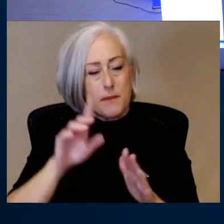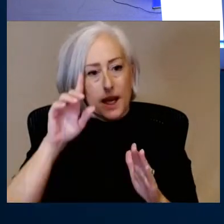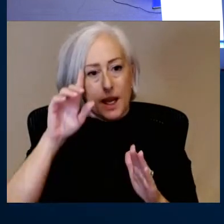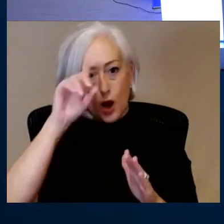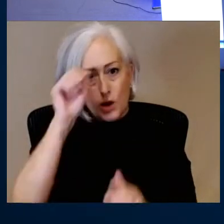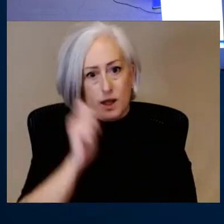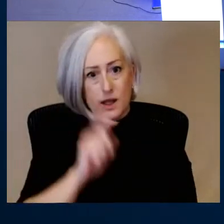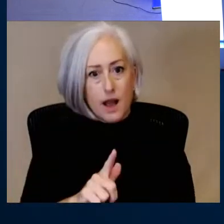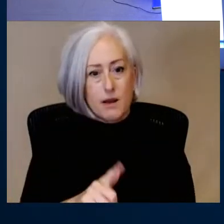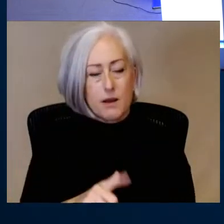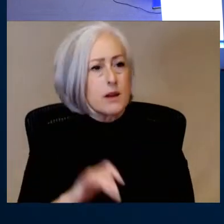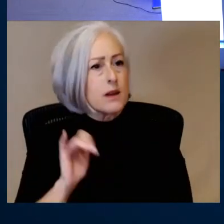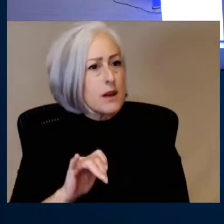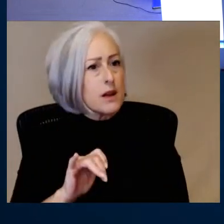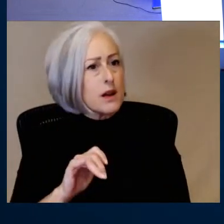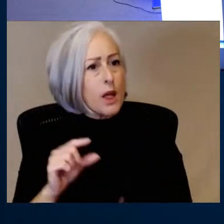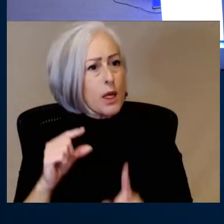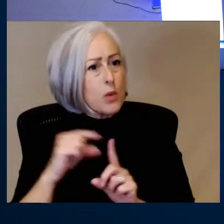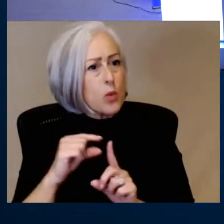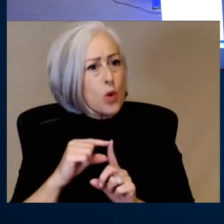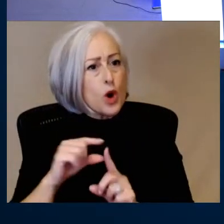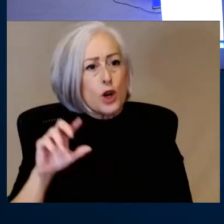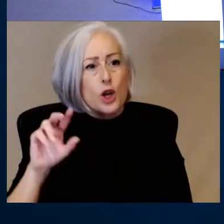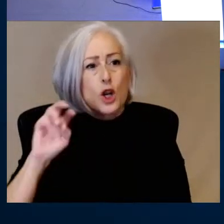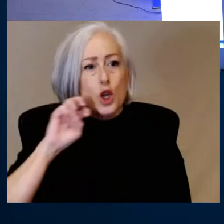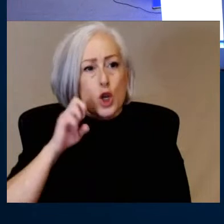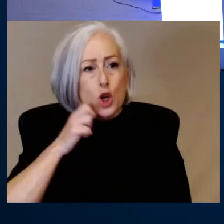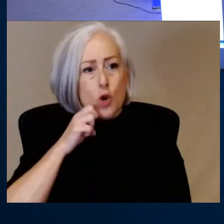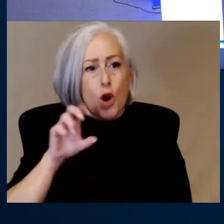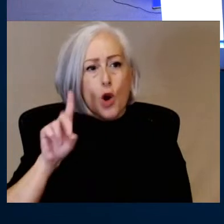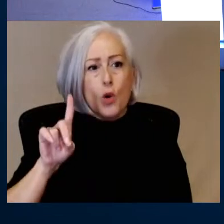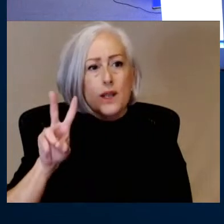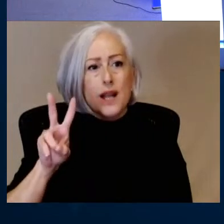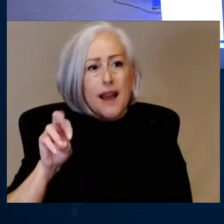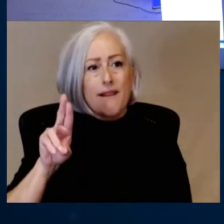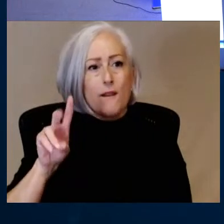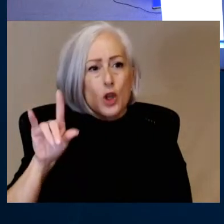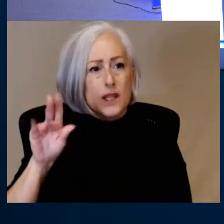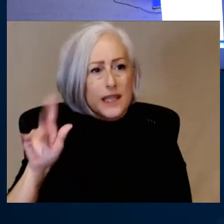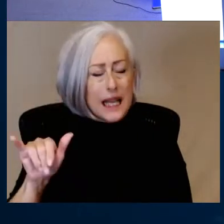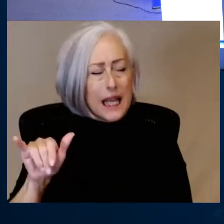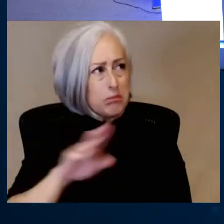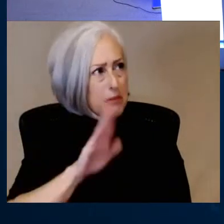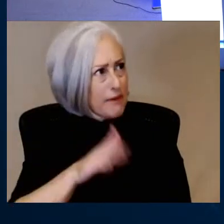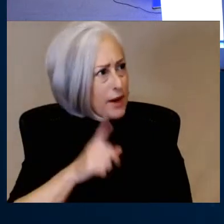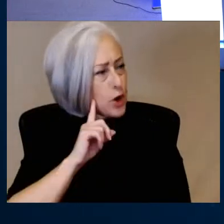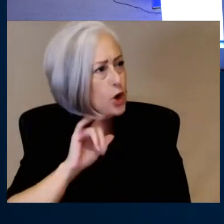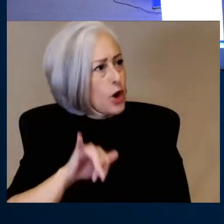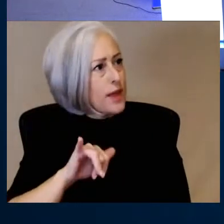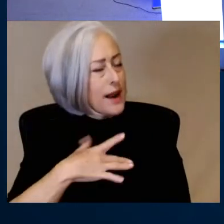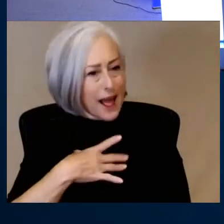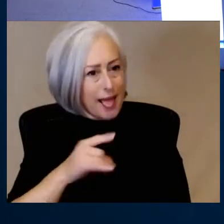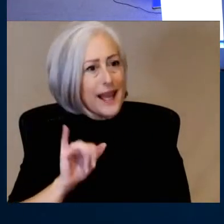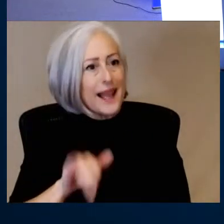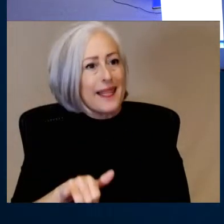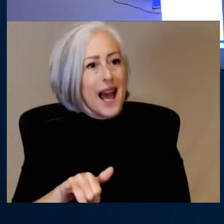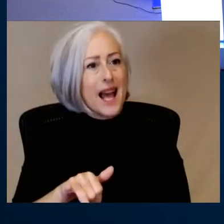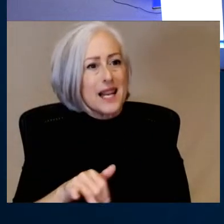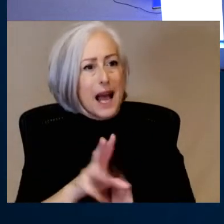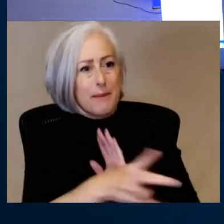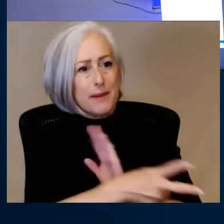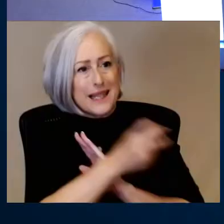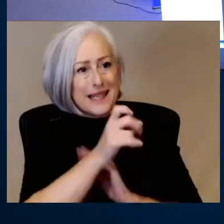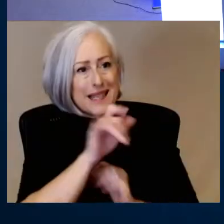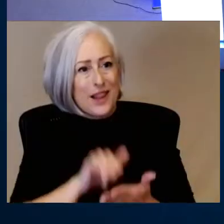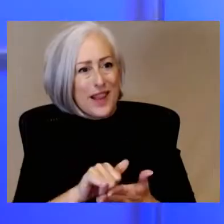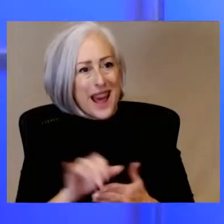Neurodiversity. I've not heard that phrase. I like that. Is that something you've heard? No, actually. That's kind of pretty. I may steal it. Yeah. I'm making my own. It's like Hawkeye.